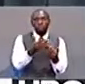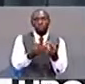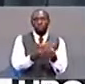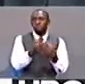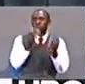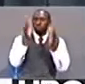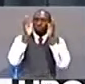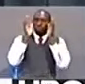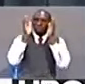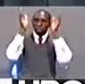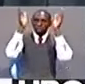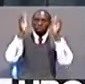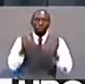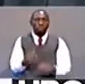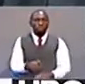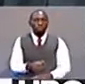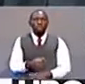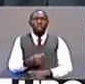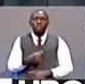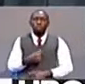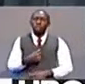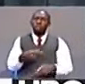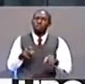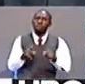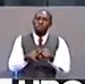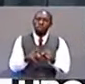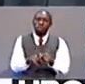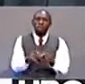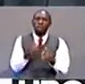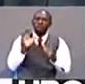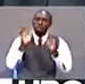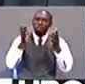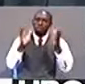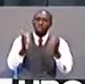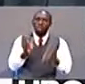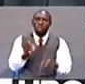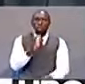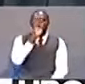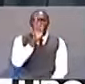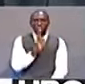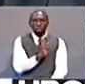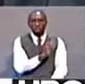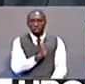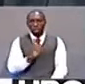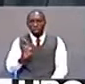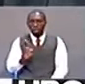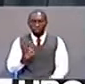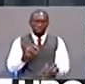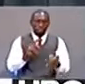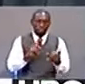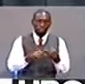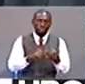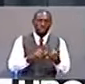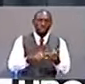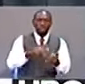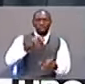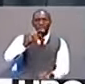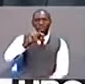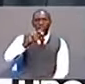want to appreciate Rubaga Hospital. I want to appreciate Nakasero Hospital. I want to